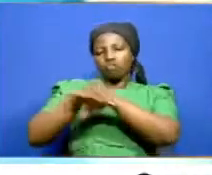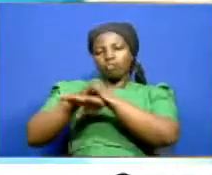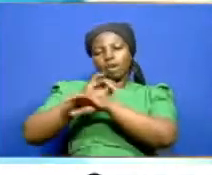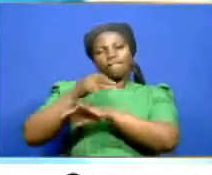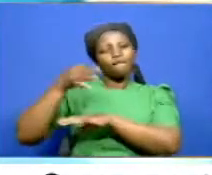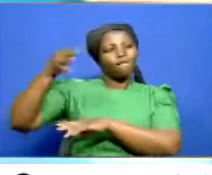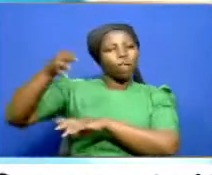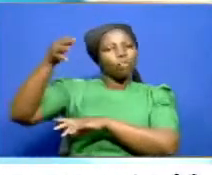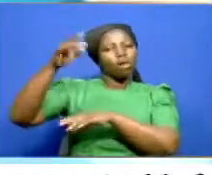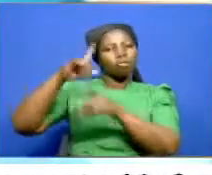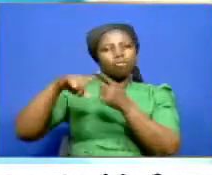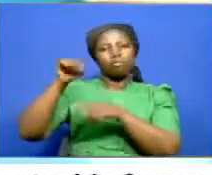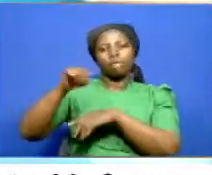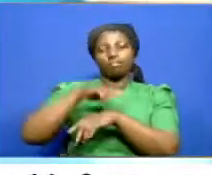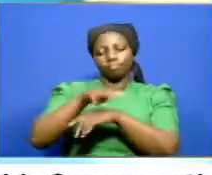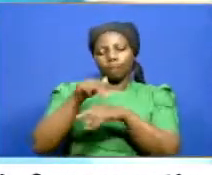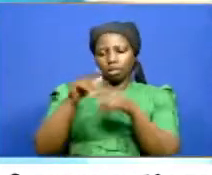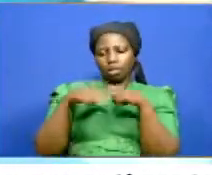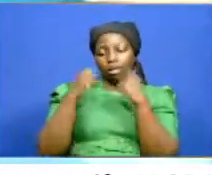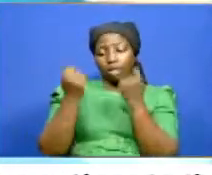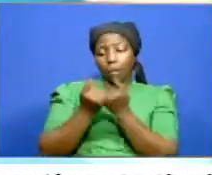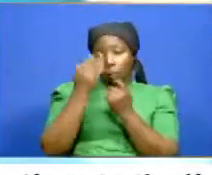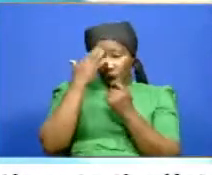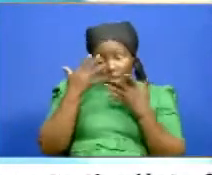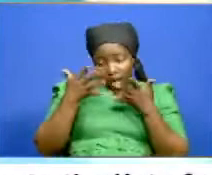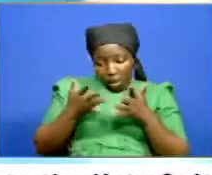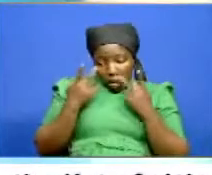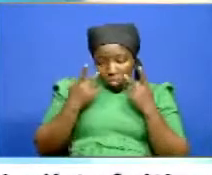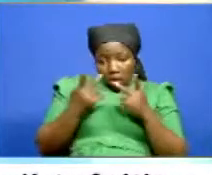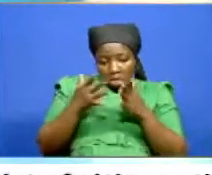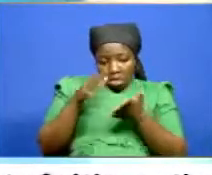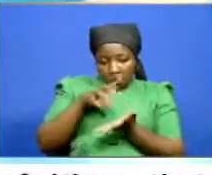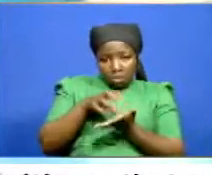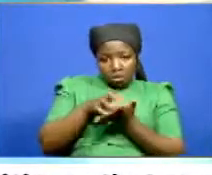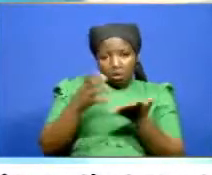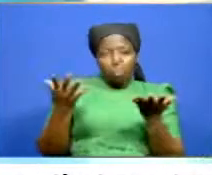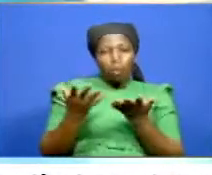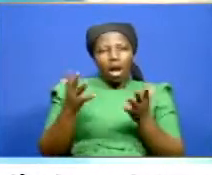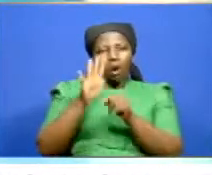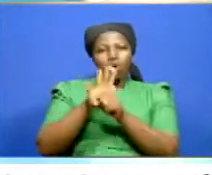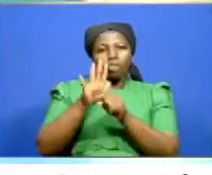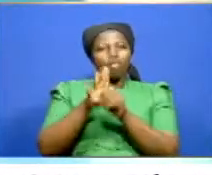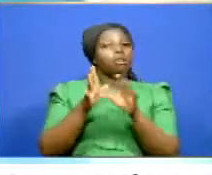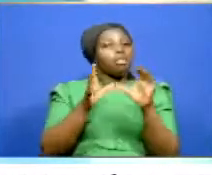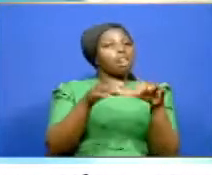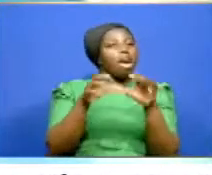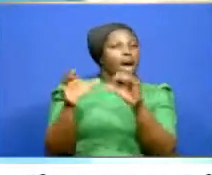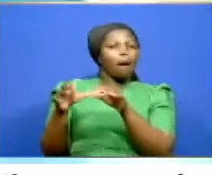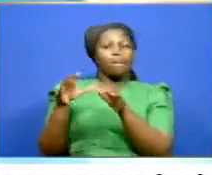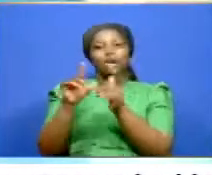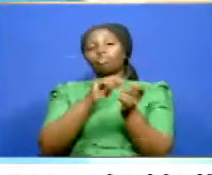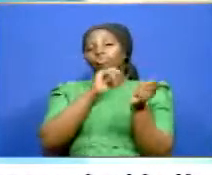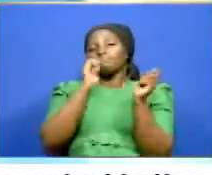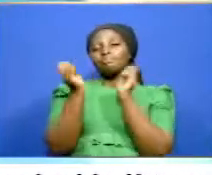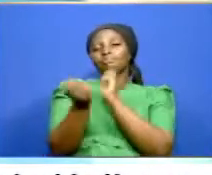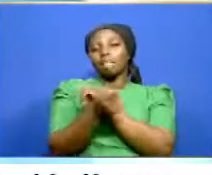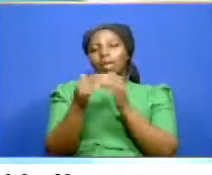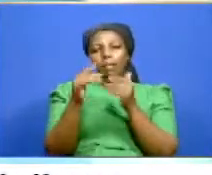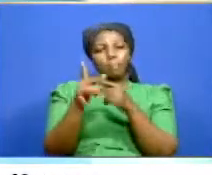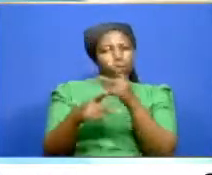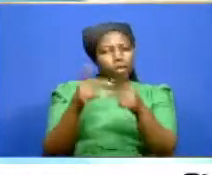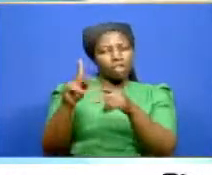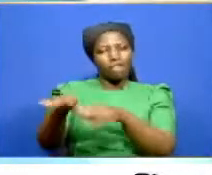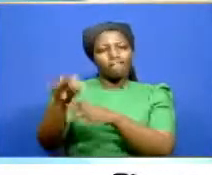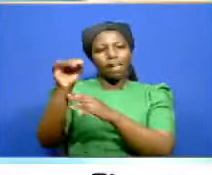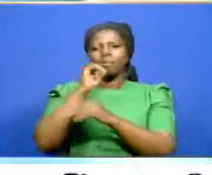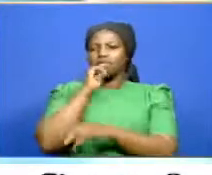our clubs, because we are now looking at a situation whereby a lot of clubs are in the restructuring processes. And you find that the older generation, let